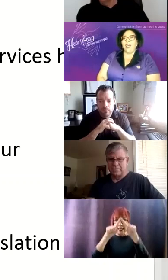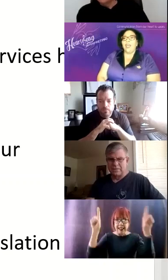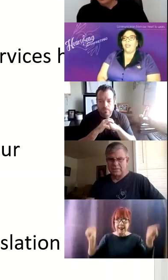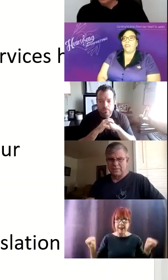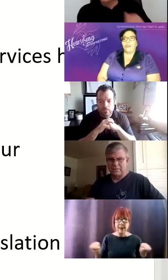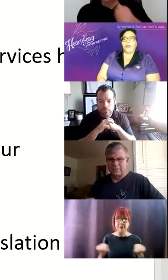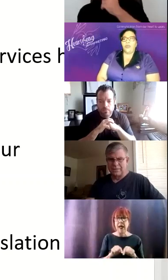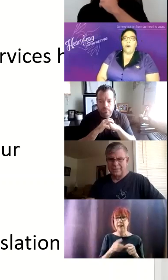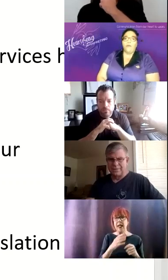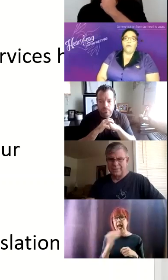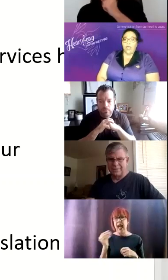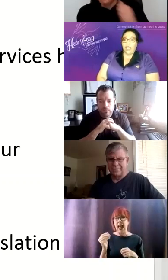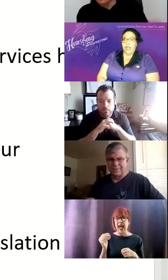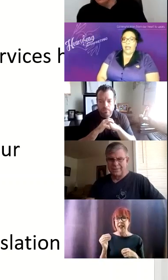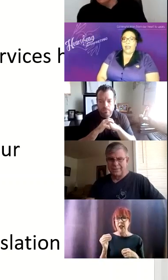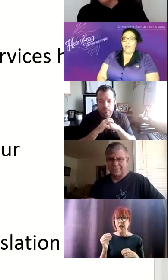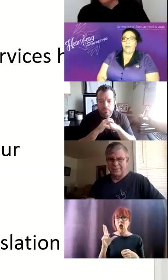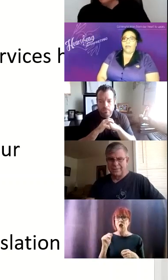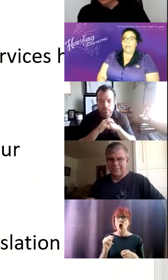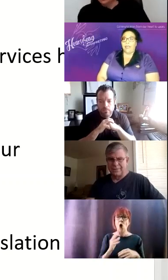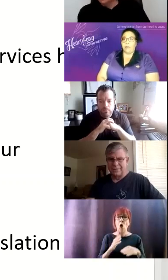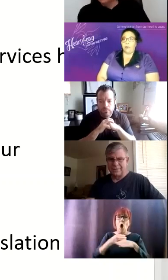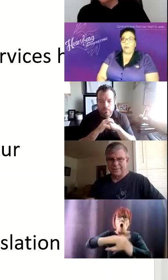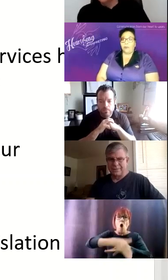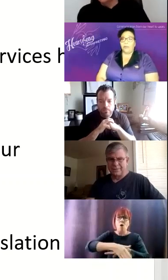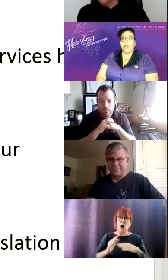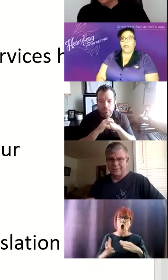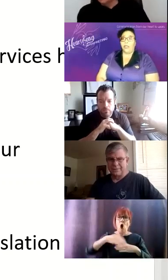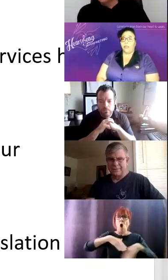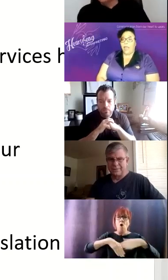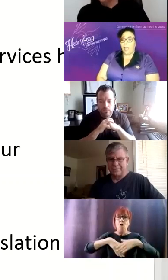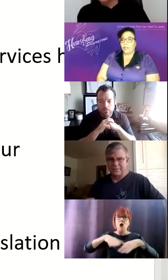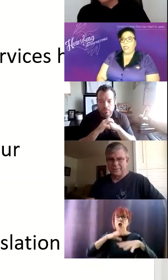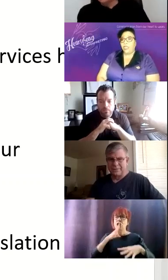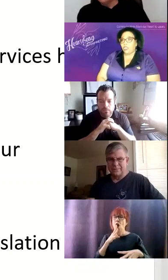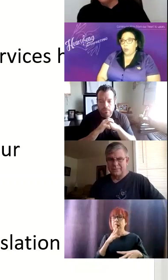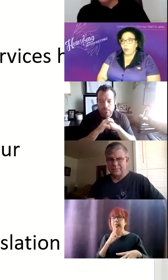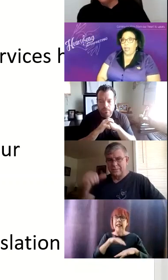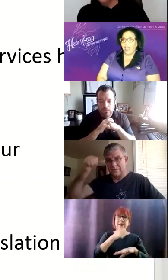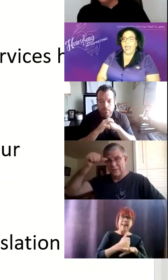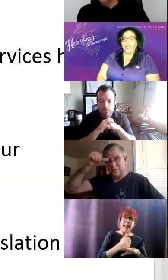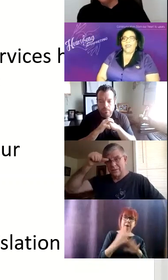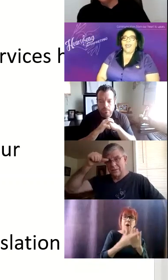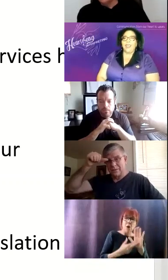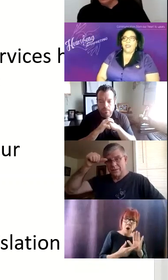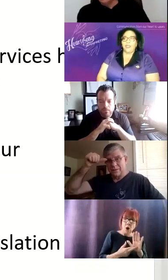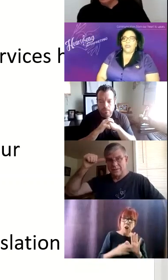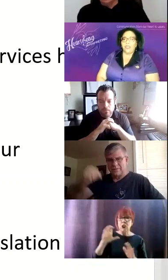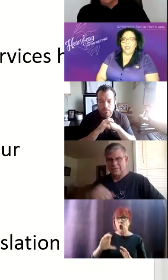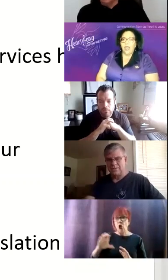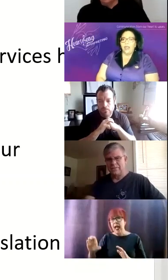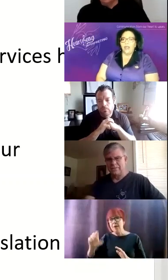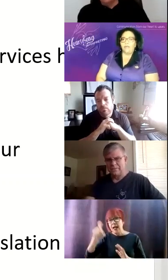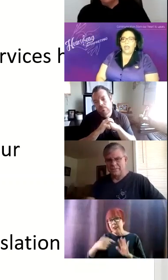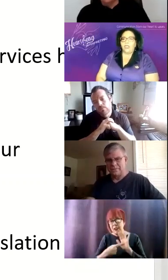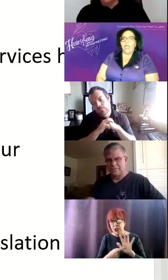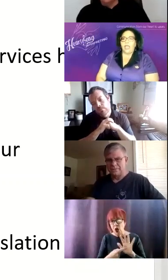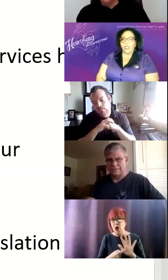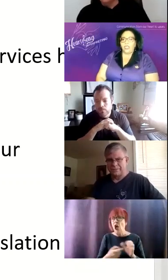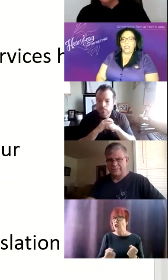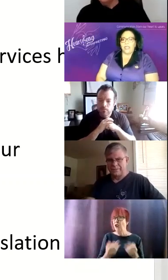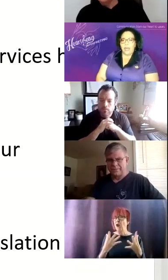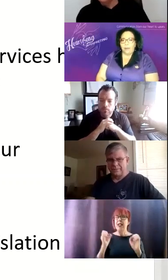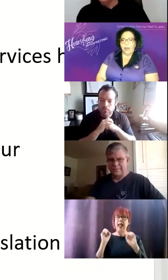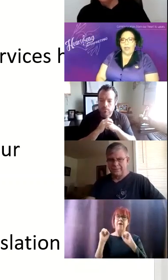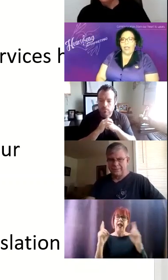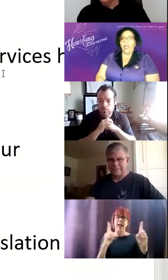and you know, no over talking, and can we please set up a rules where the closed captioning is showing. And so there's a lot of